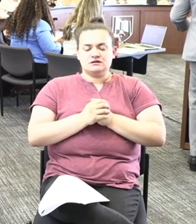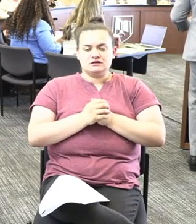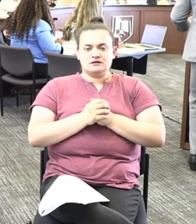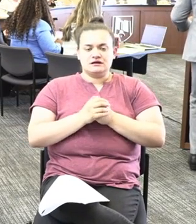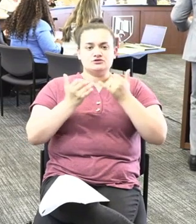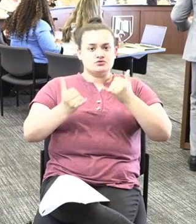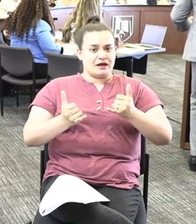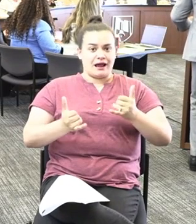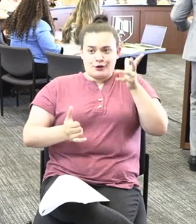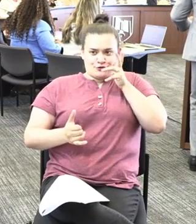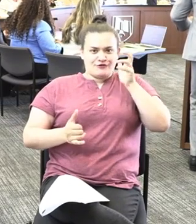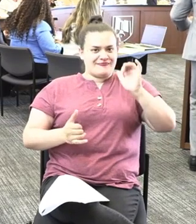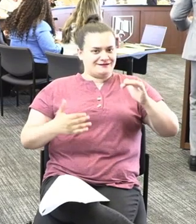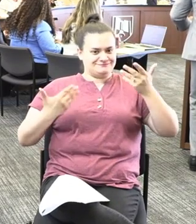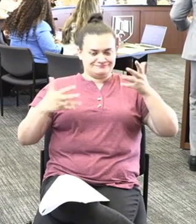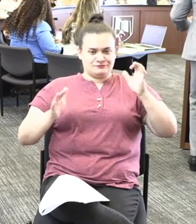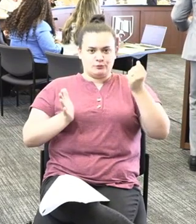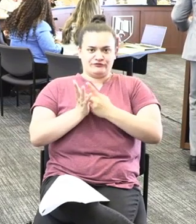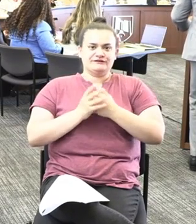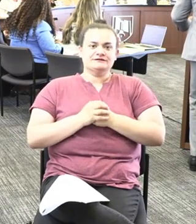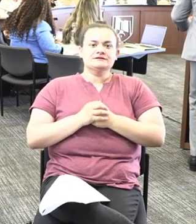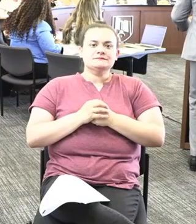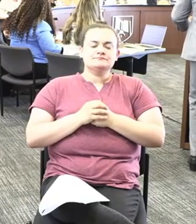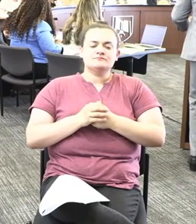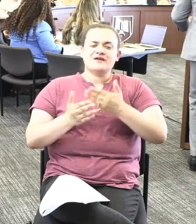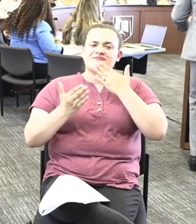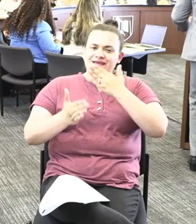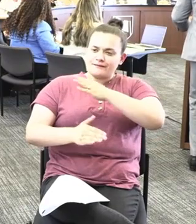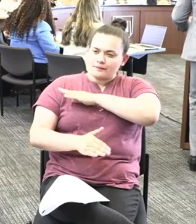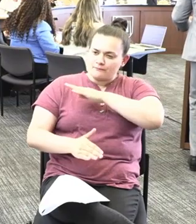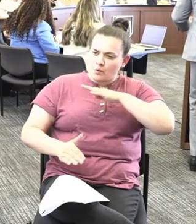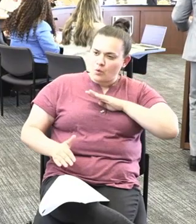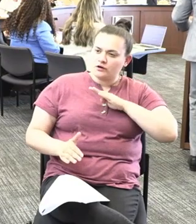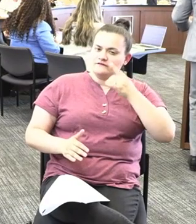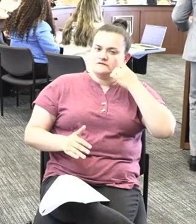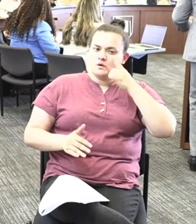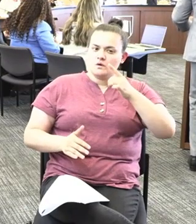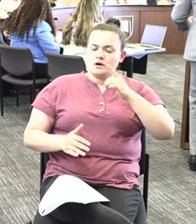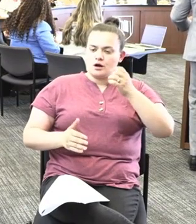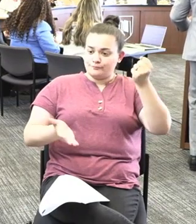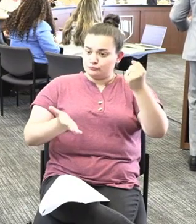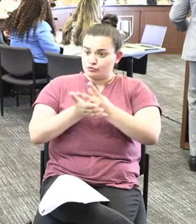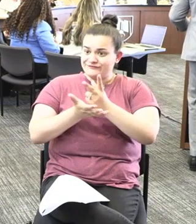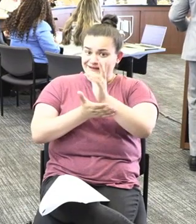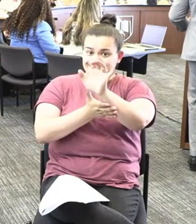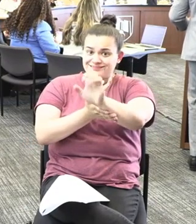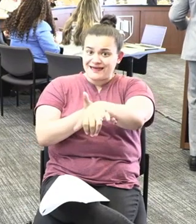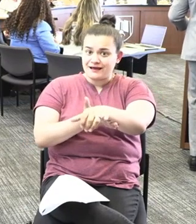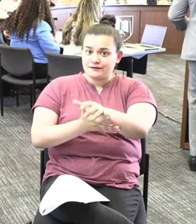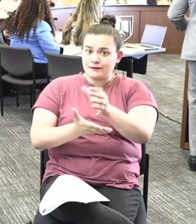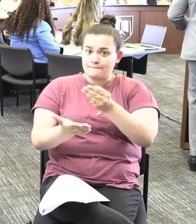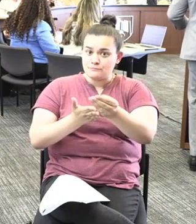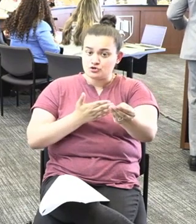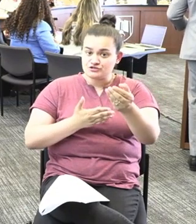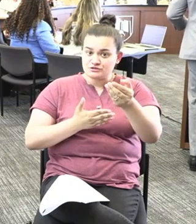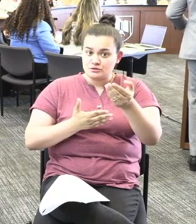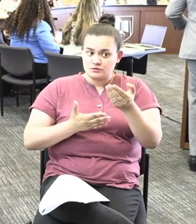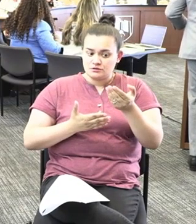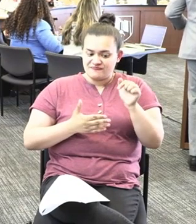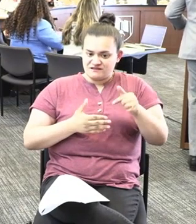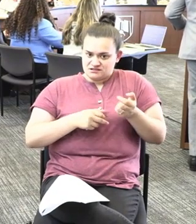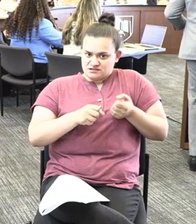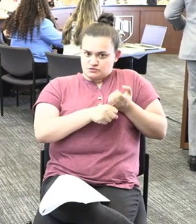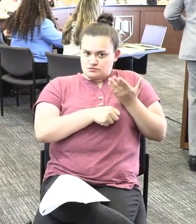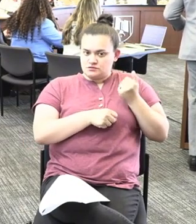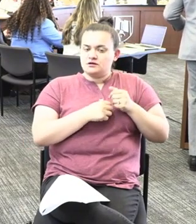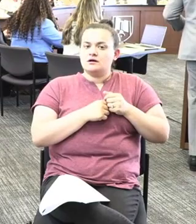got word it's completed. I just want to thank the board for approving that purchase earlier this year